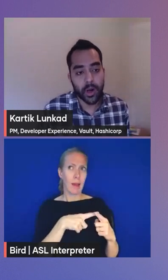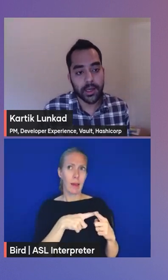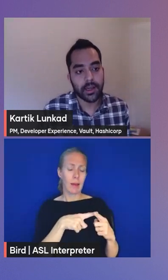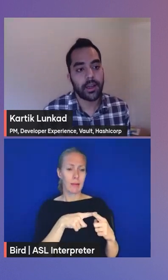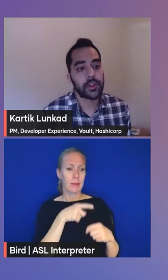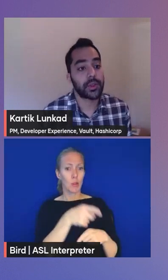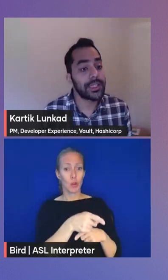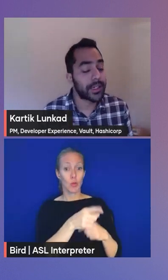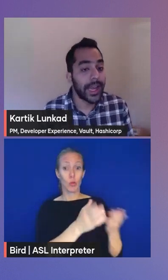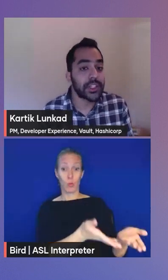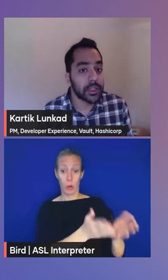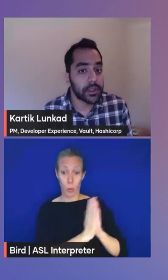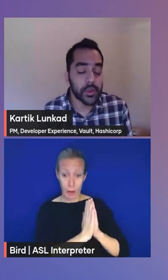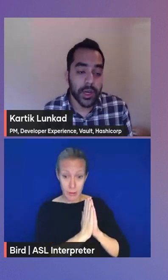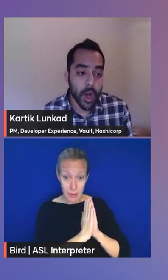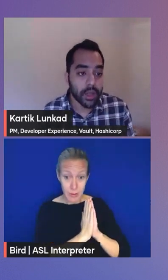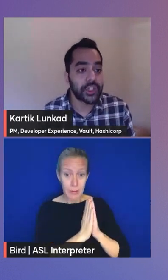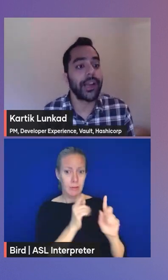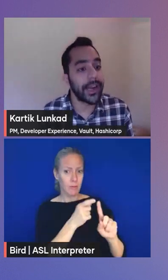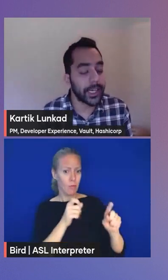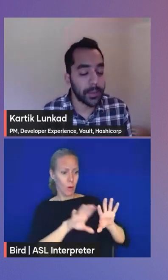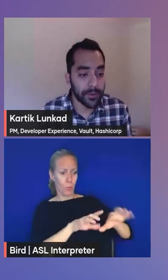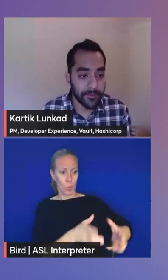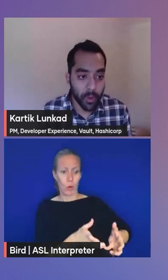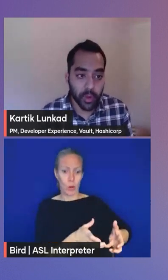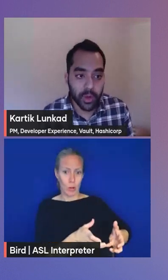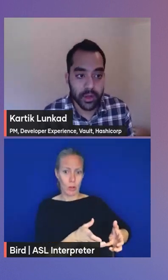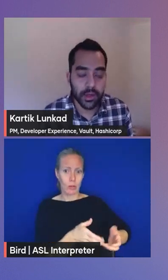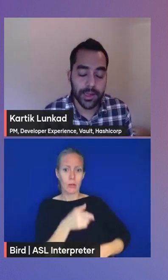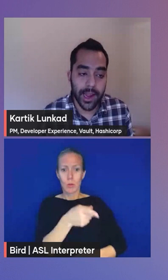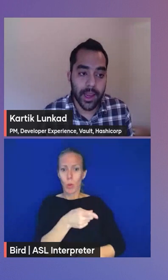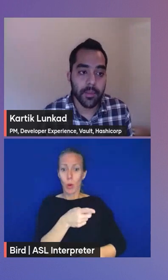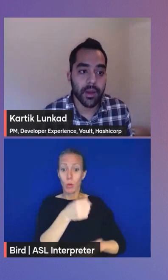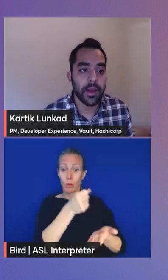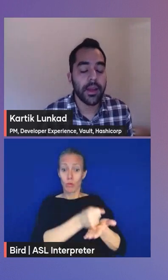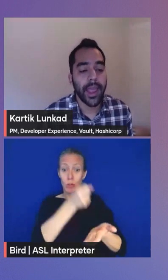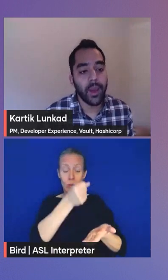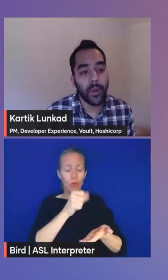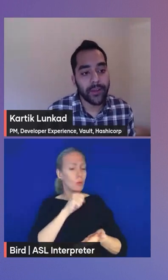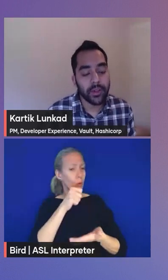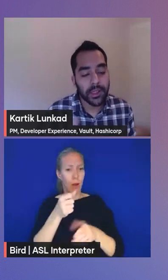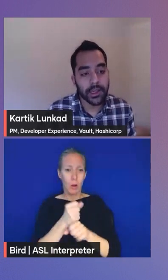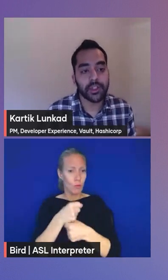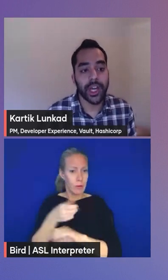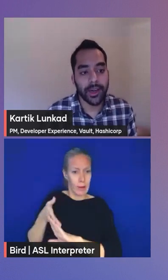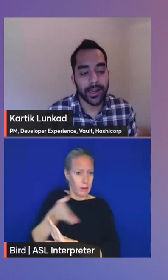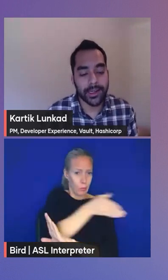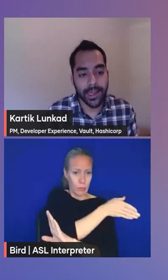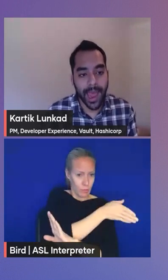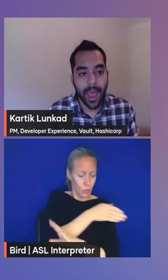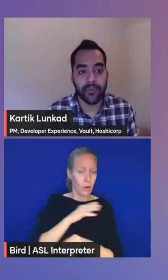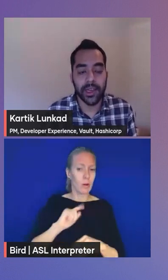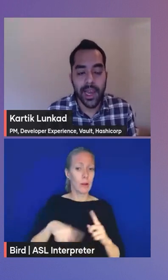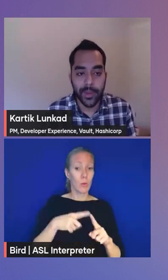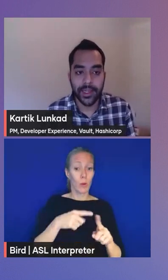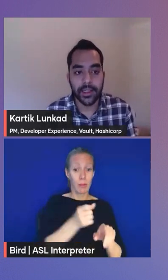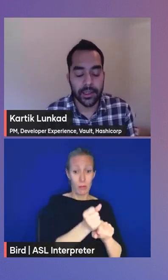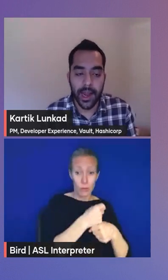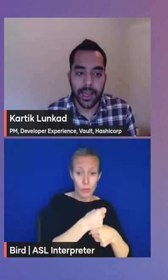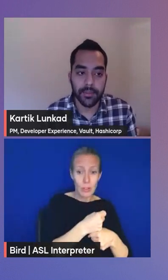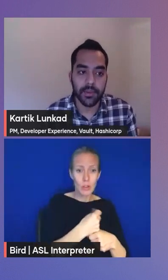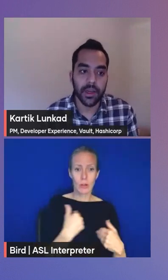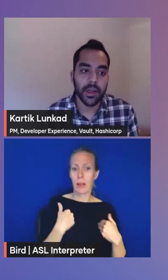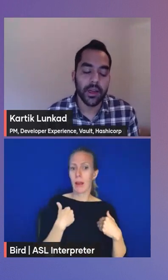from Vault. So these credentials were not generated before time, and whenever they are generated, they have a